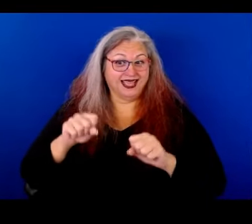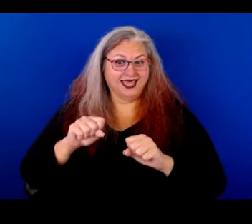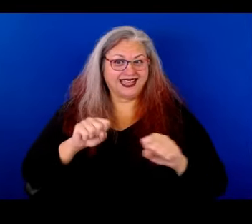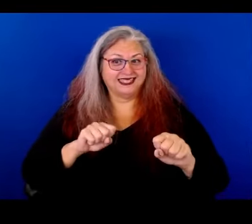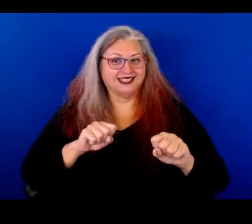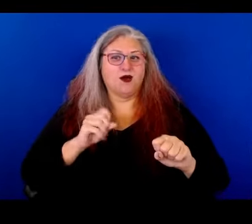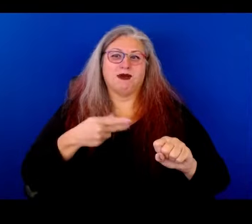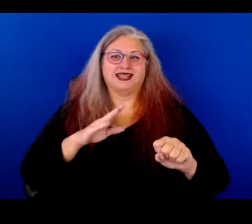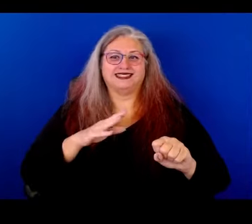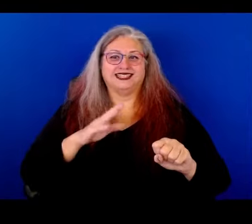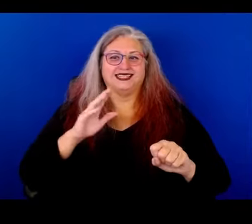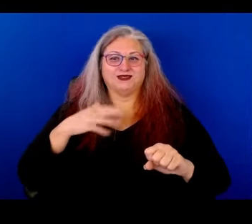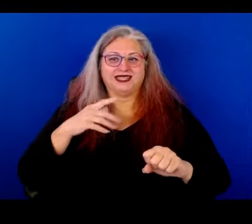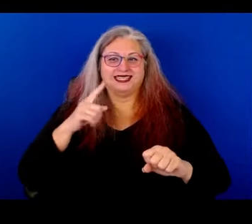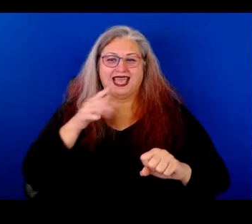Four of us? Oh my God.